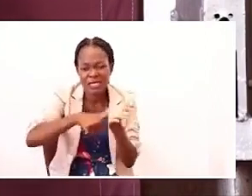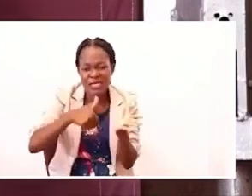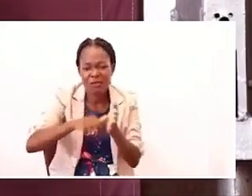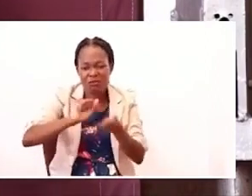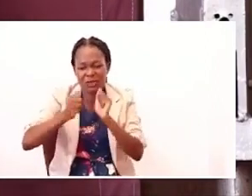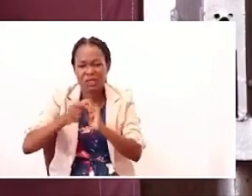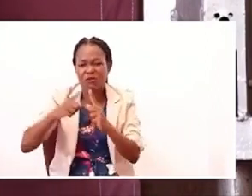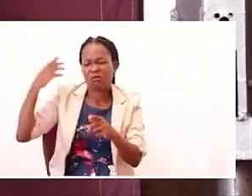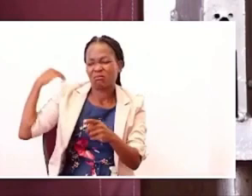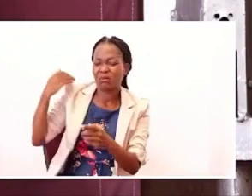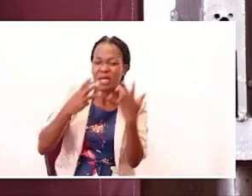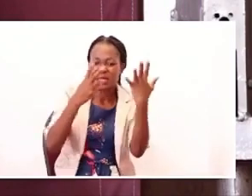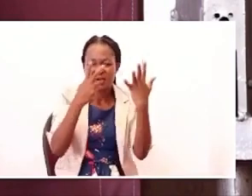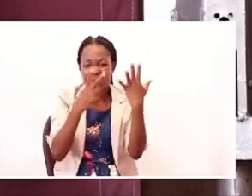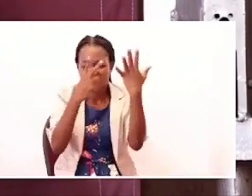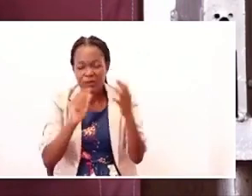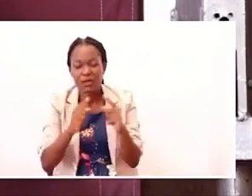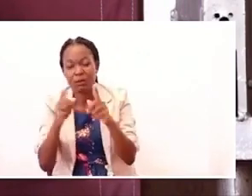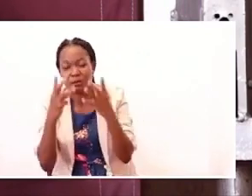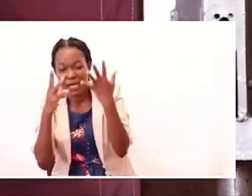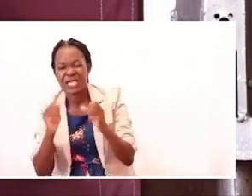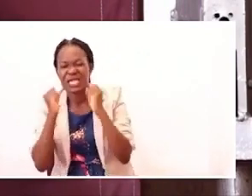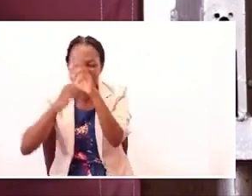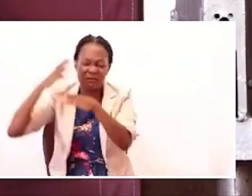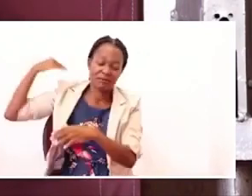and the 1980s.